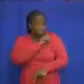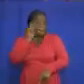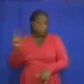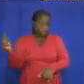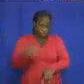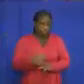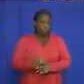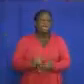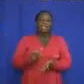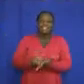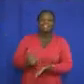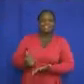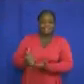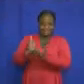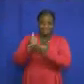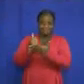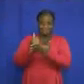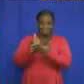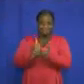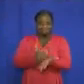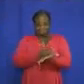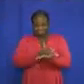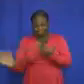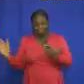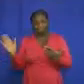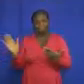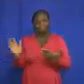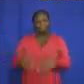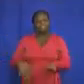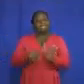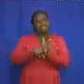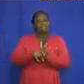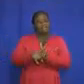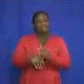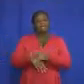no ni ba wawo ni wo hwe hela keje wo manemi.